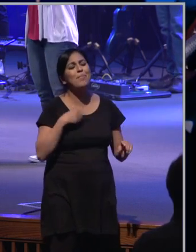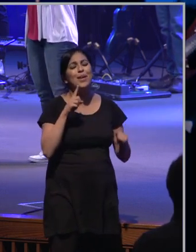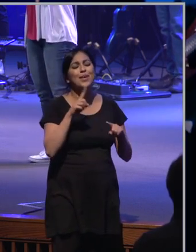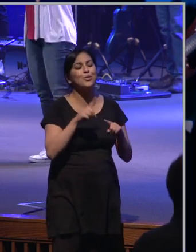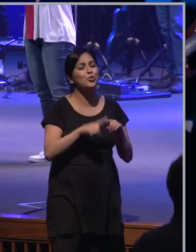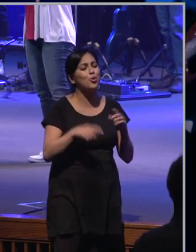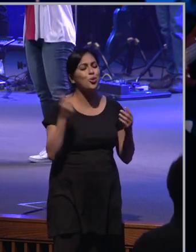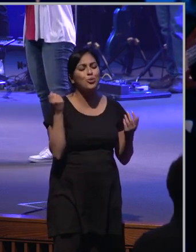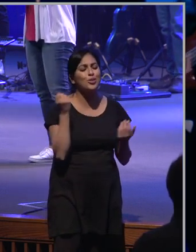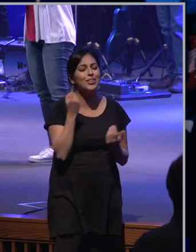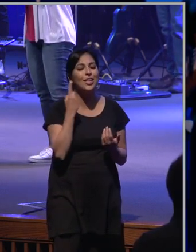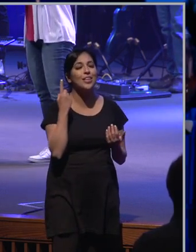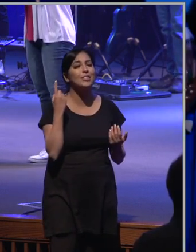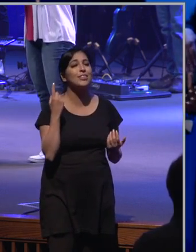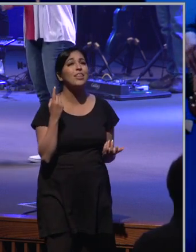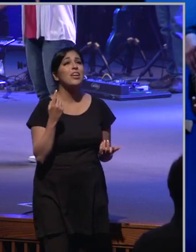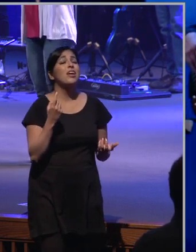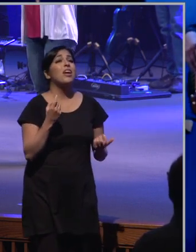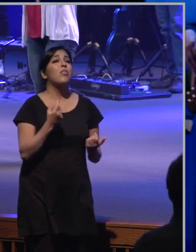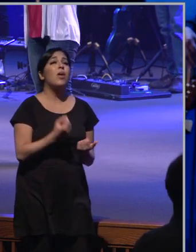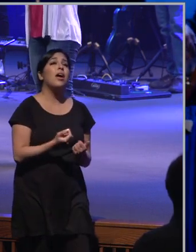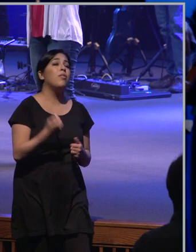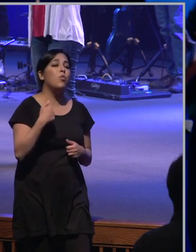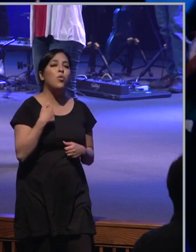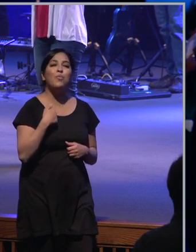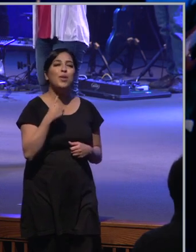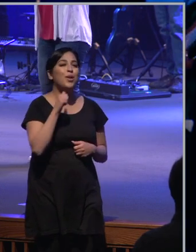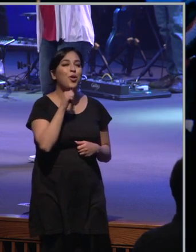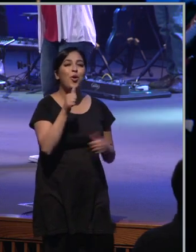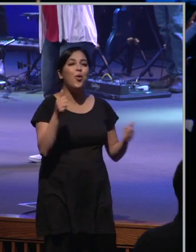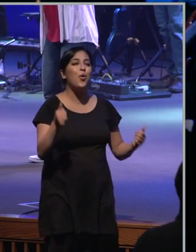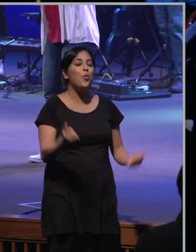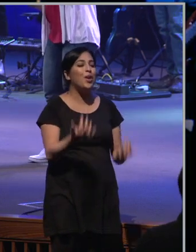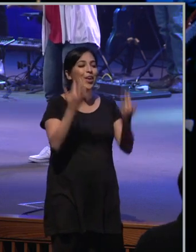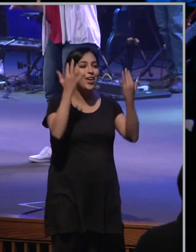that makes no sense. And I won't be